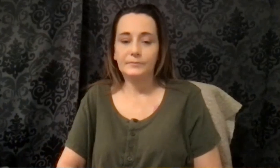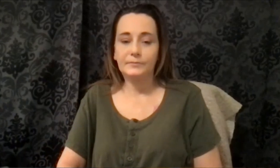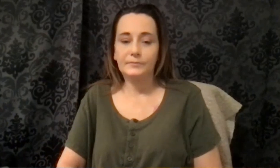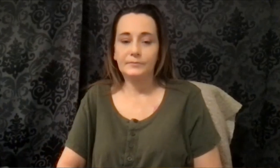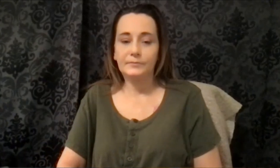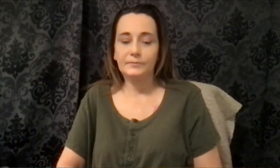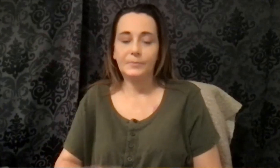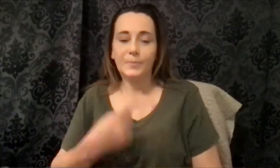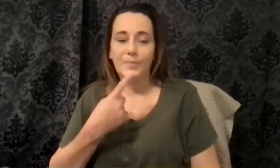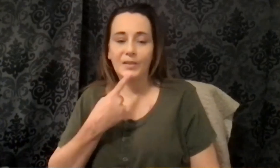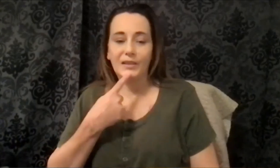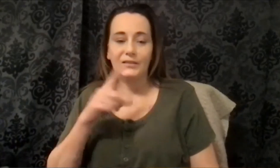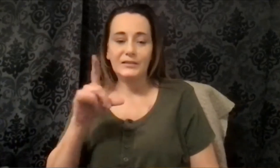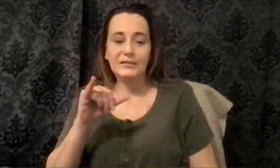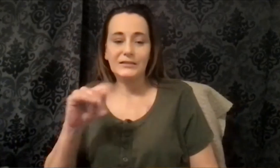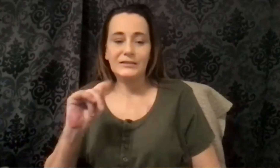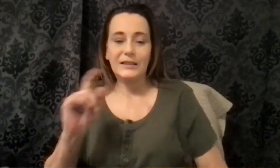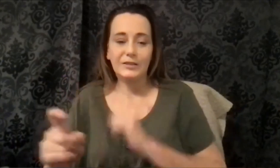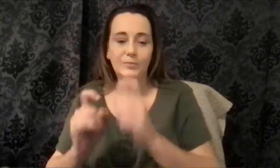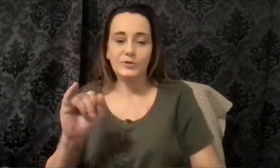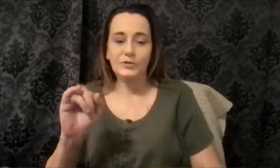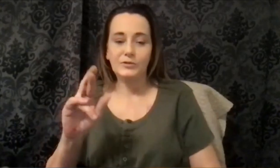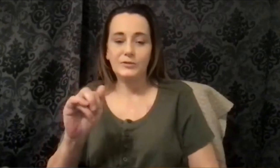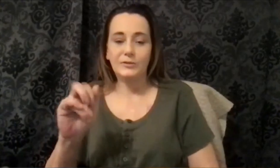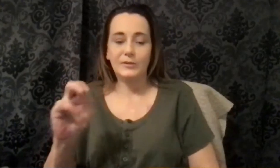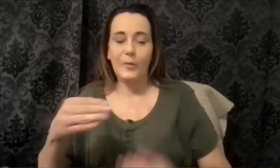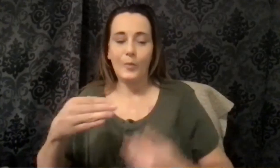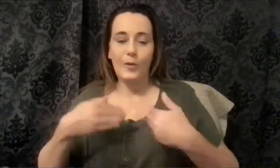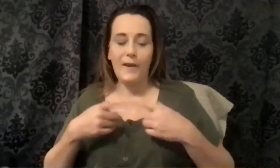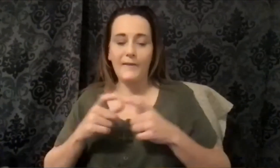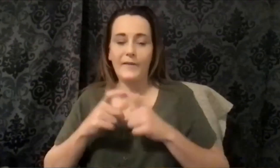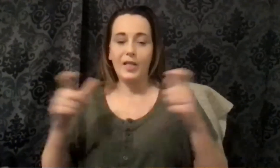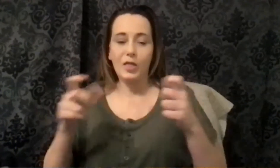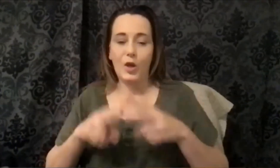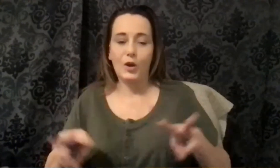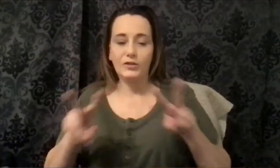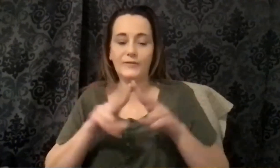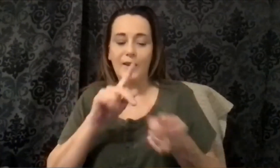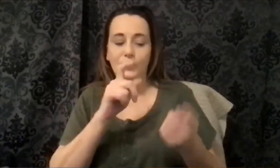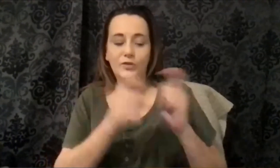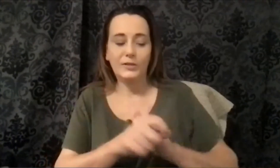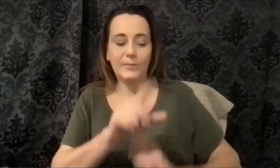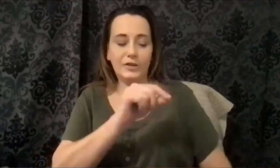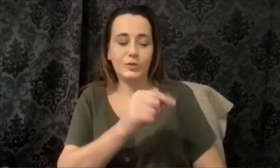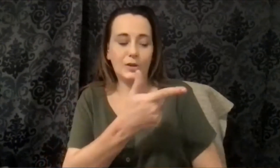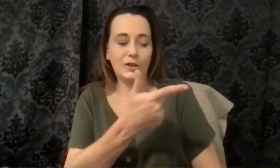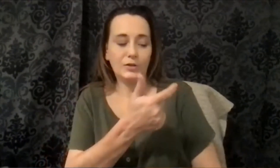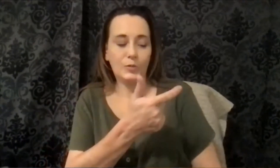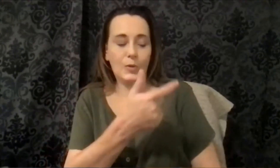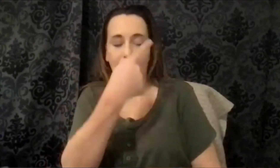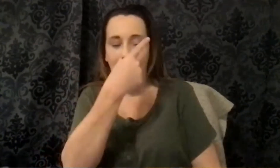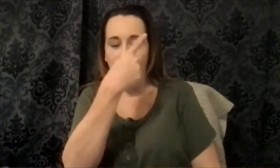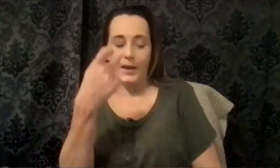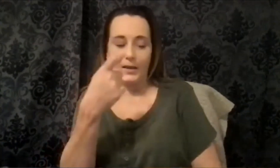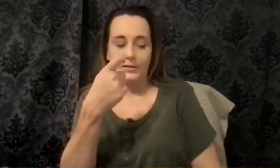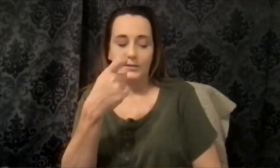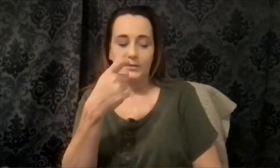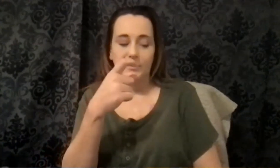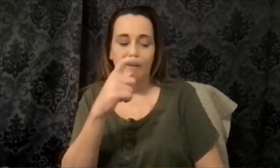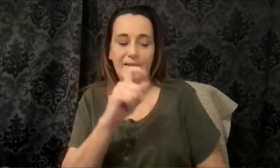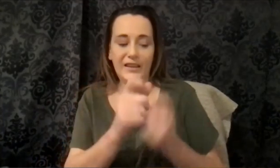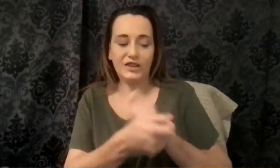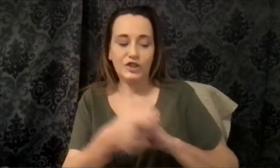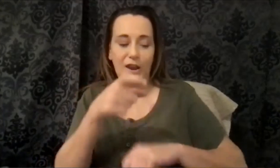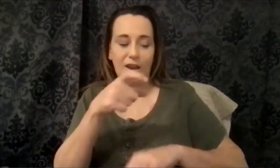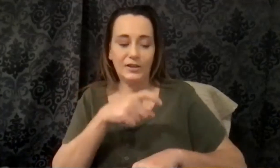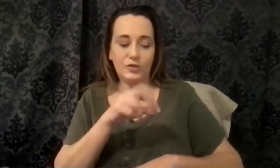Says literature distribution, Iran, we had a large value adjustment for 2021, only due to exchange rates. While it is not